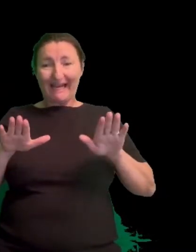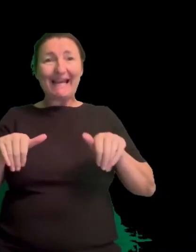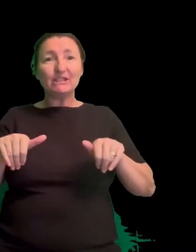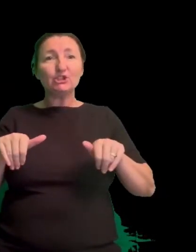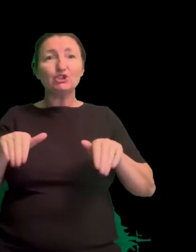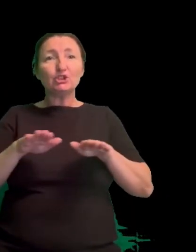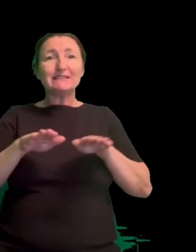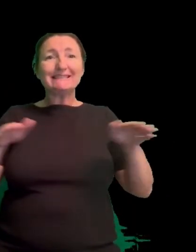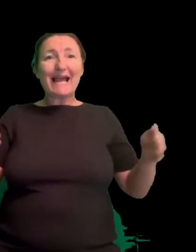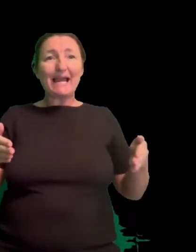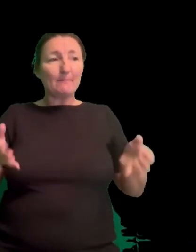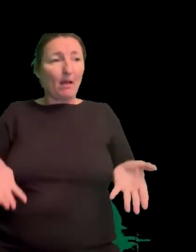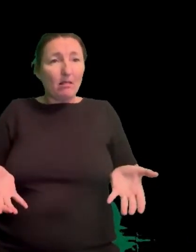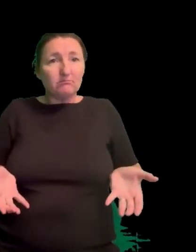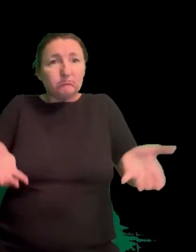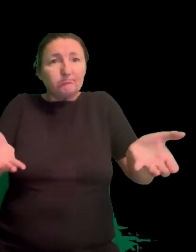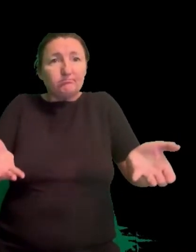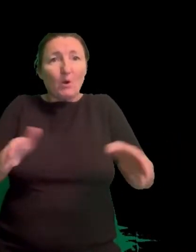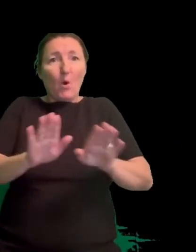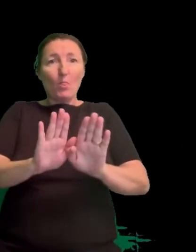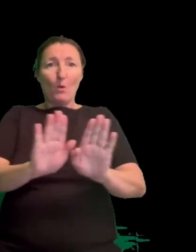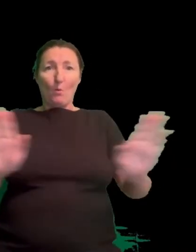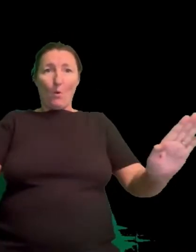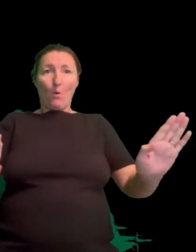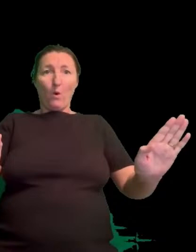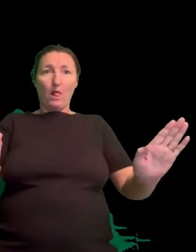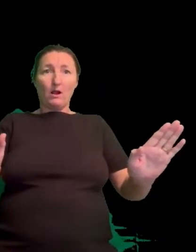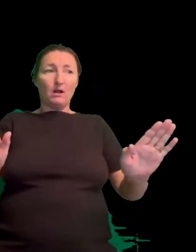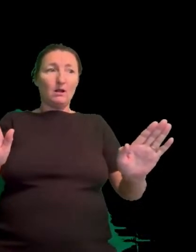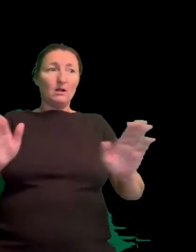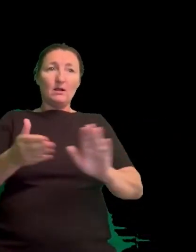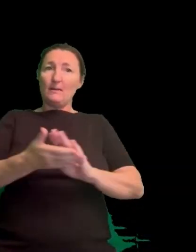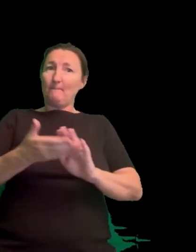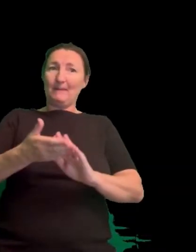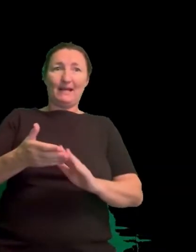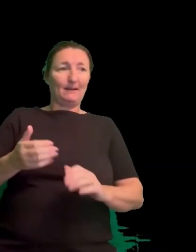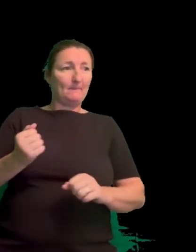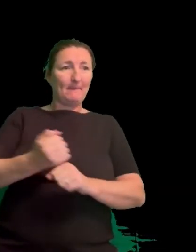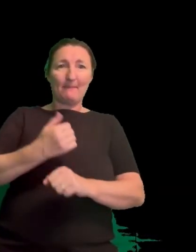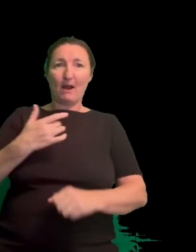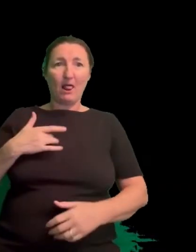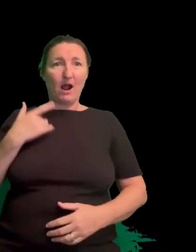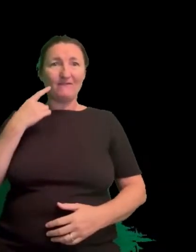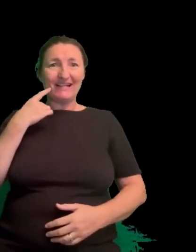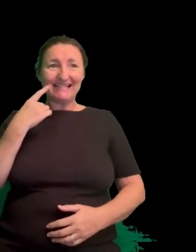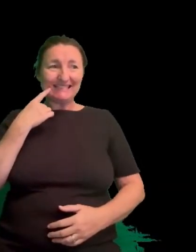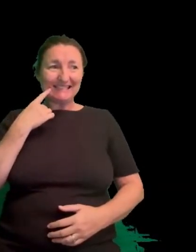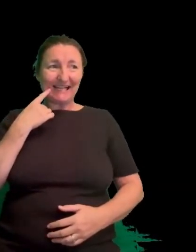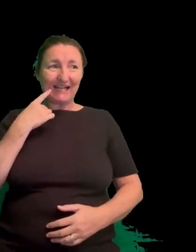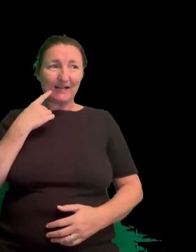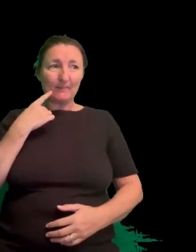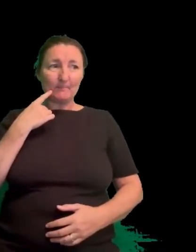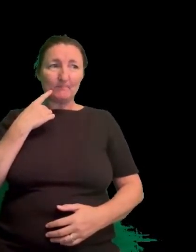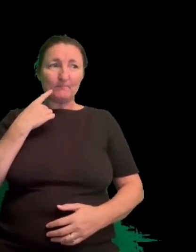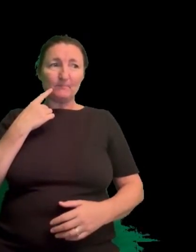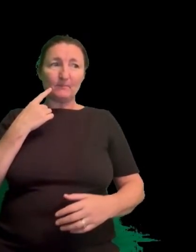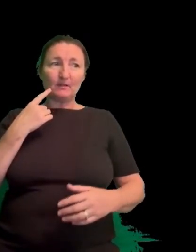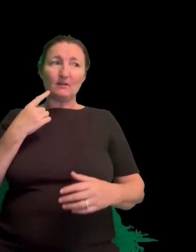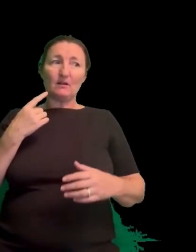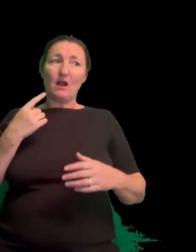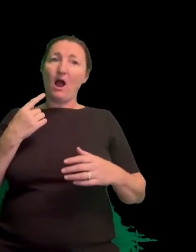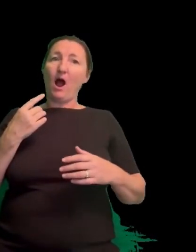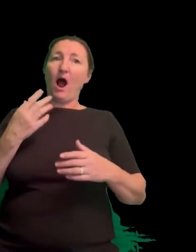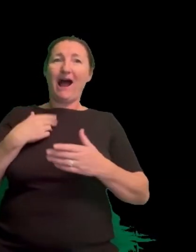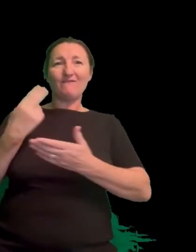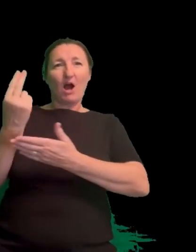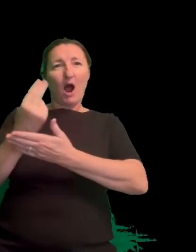that together, with the right size and right height, are making my life so much easier. From being a